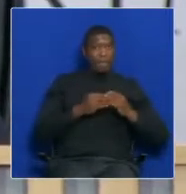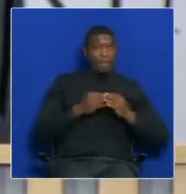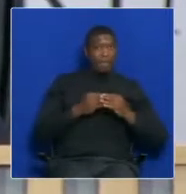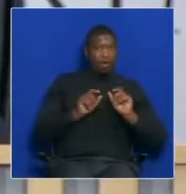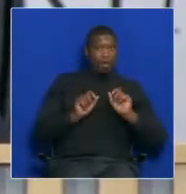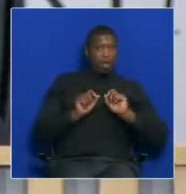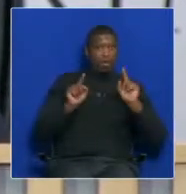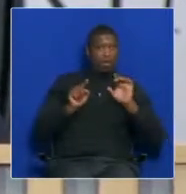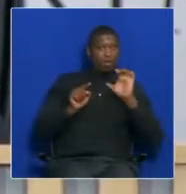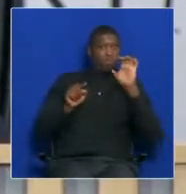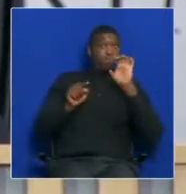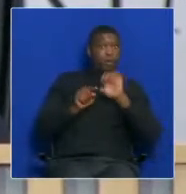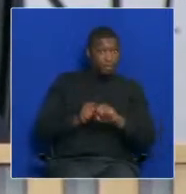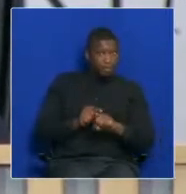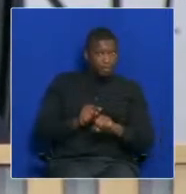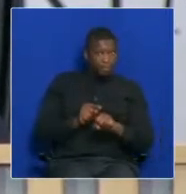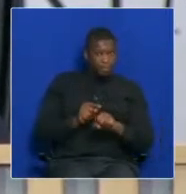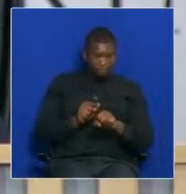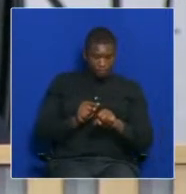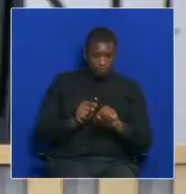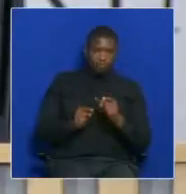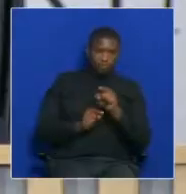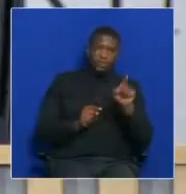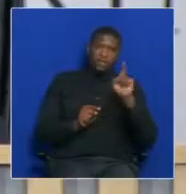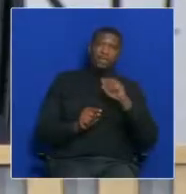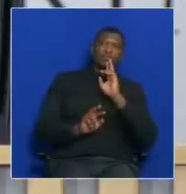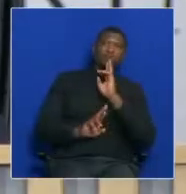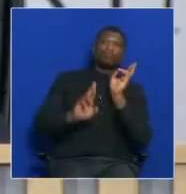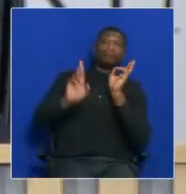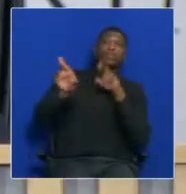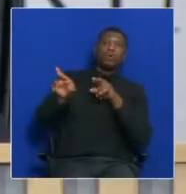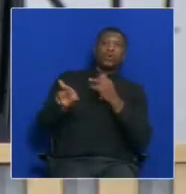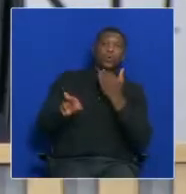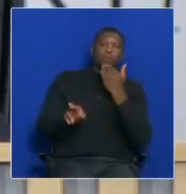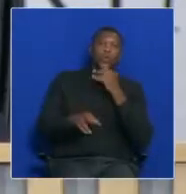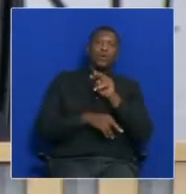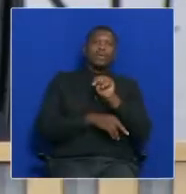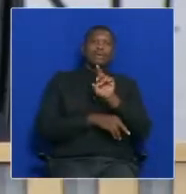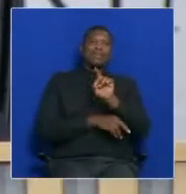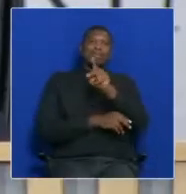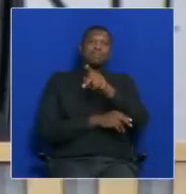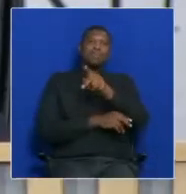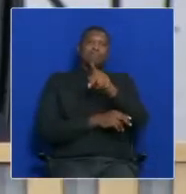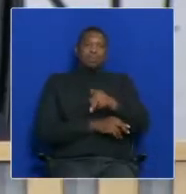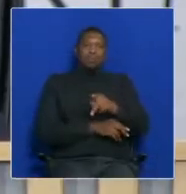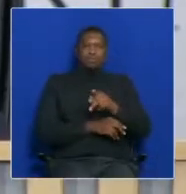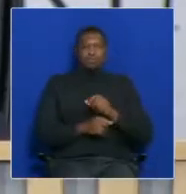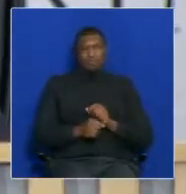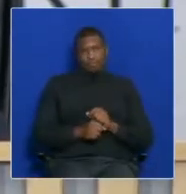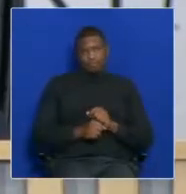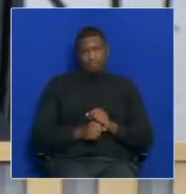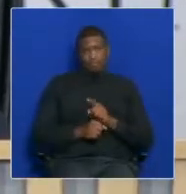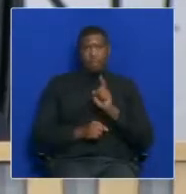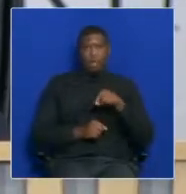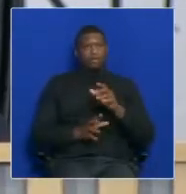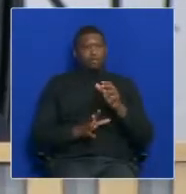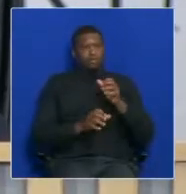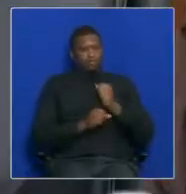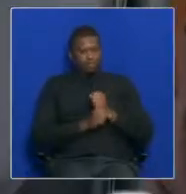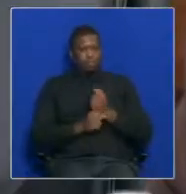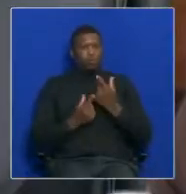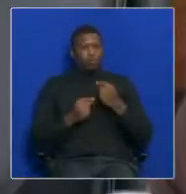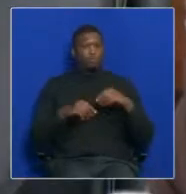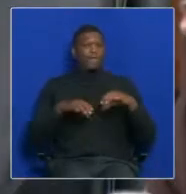non-compliance, who reports it to the NDPP would have to to take action about it. So